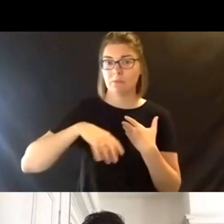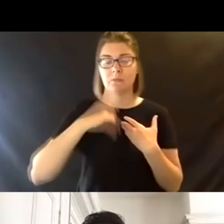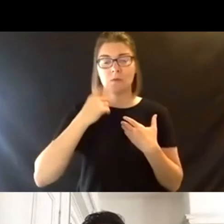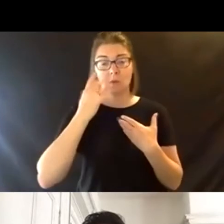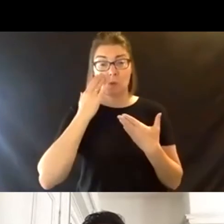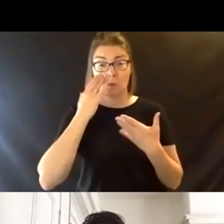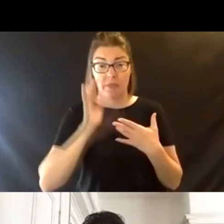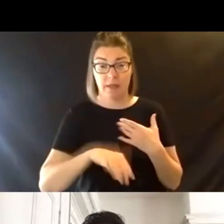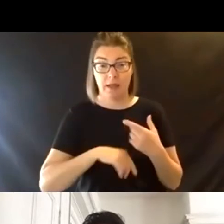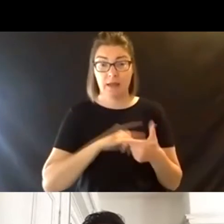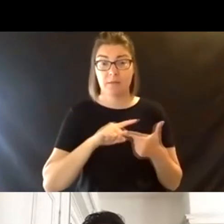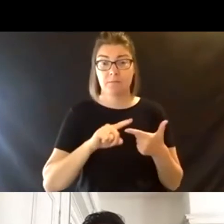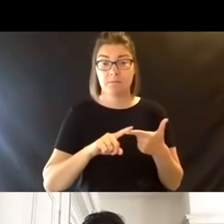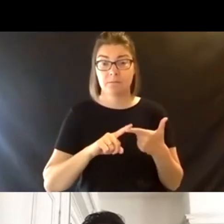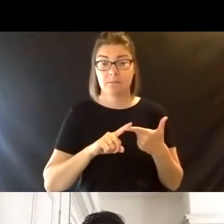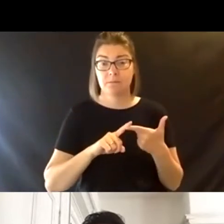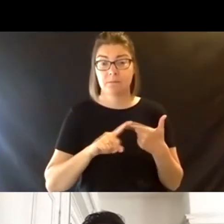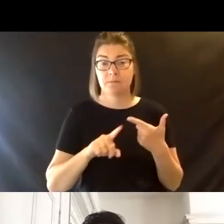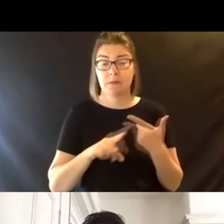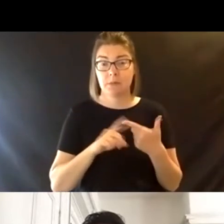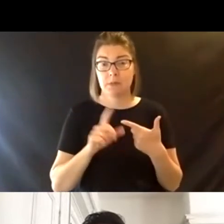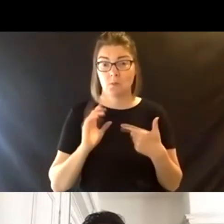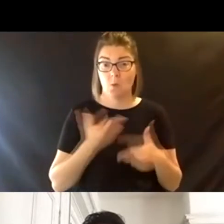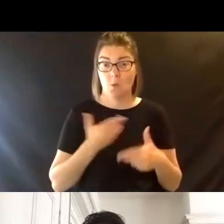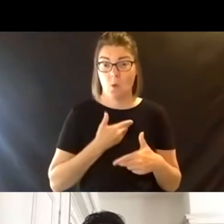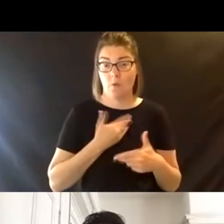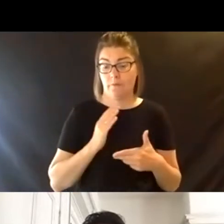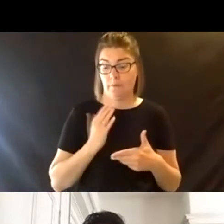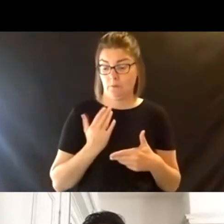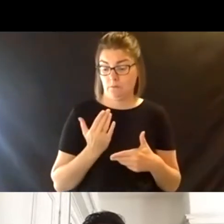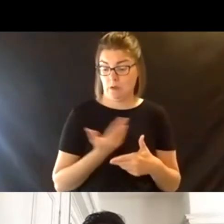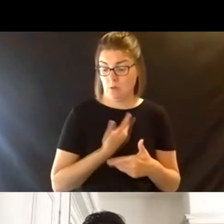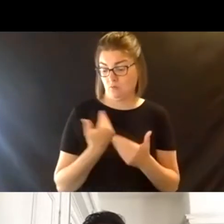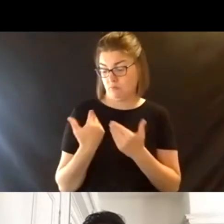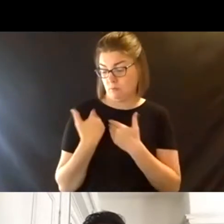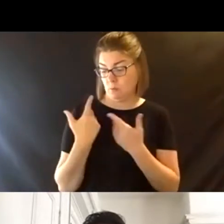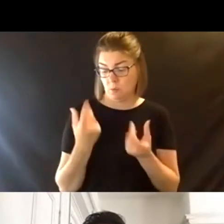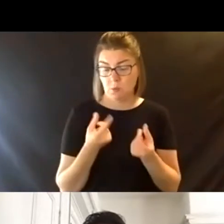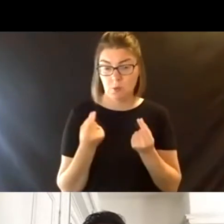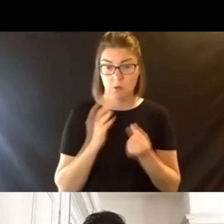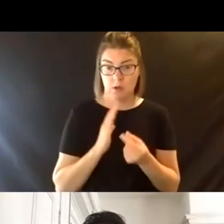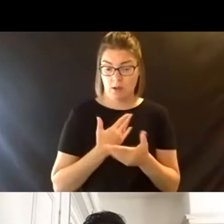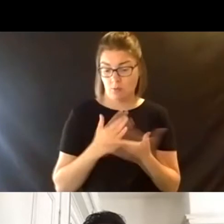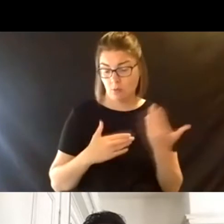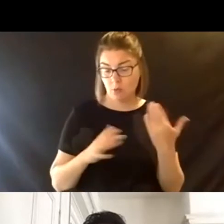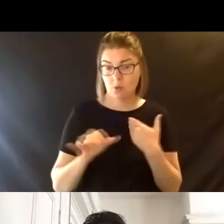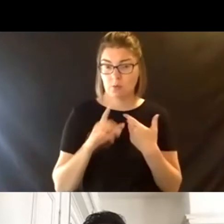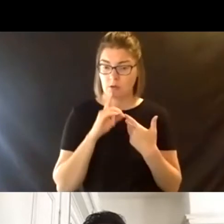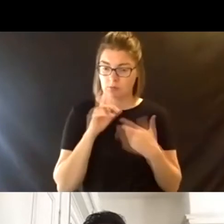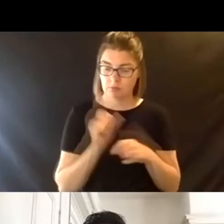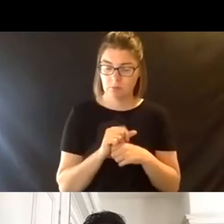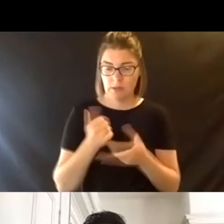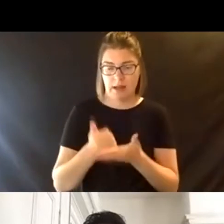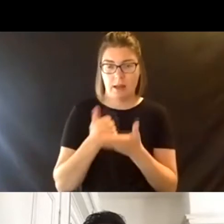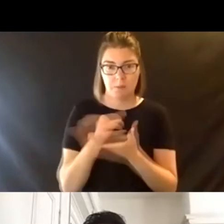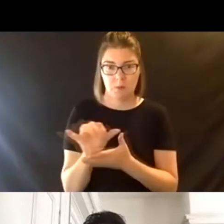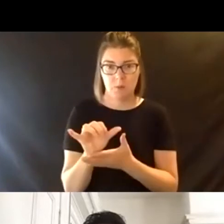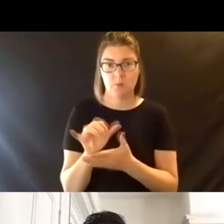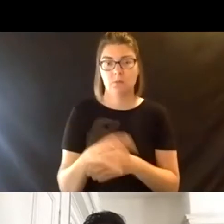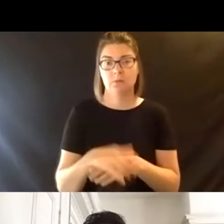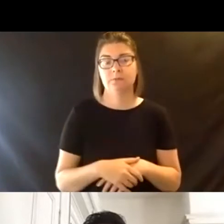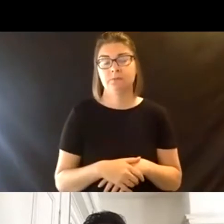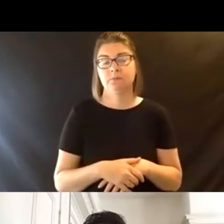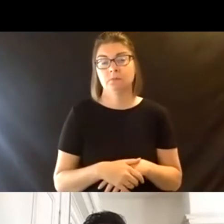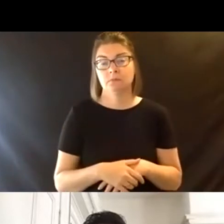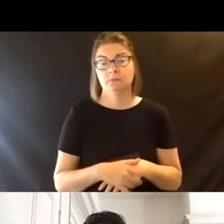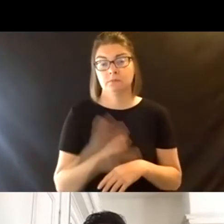that we all kind of need to do our part, but there's literally practical ways that we can help. And for the people